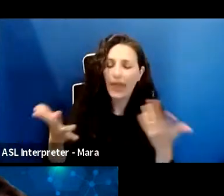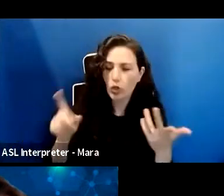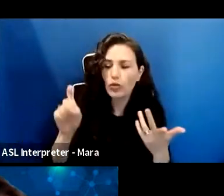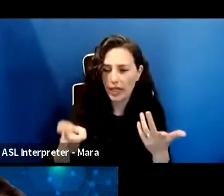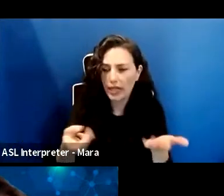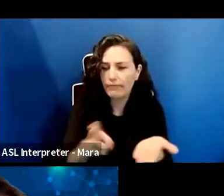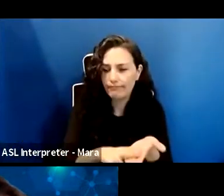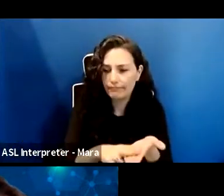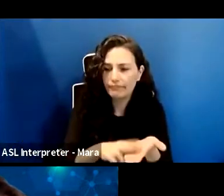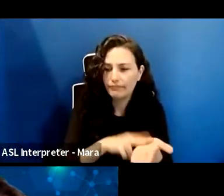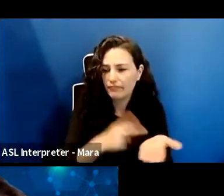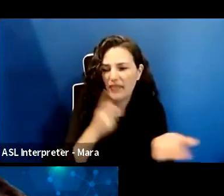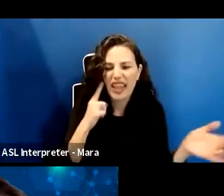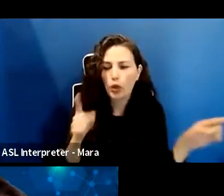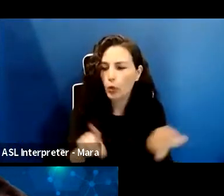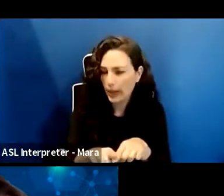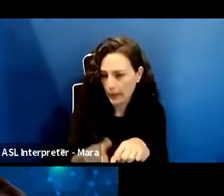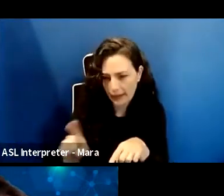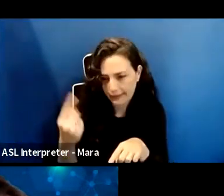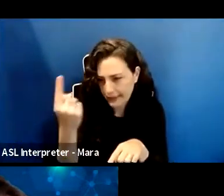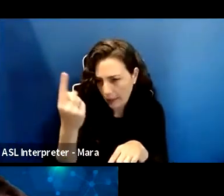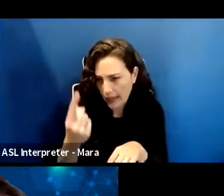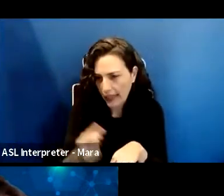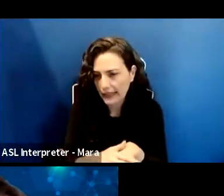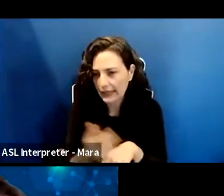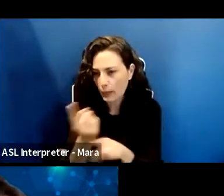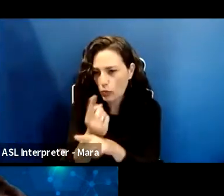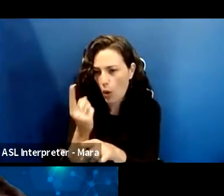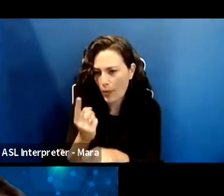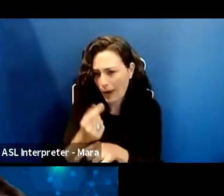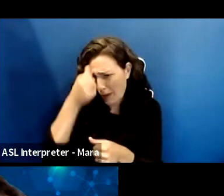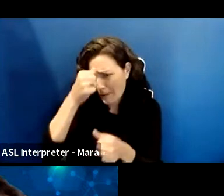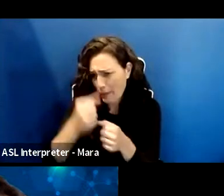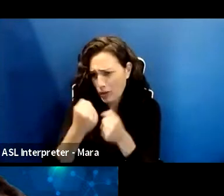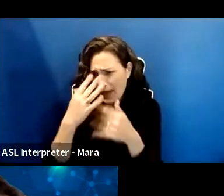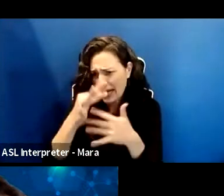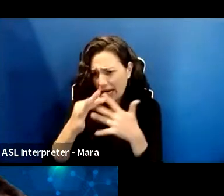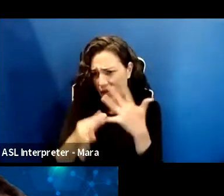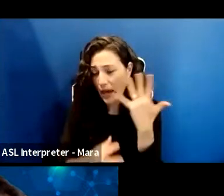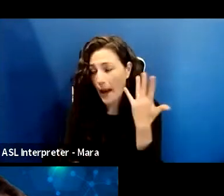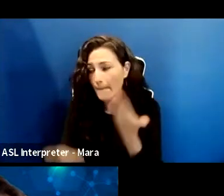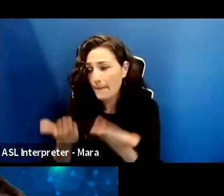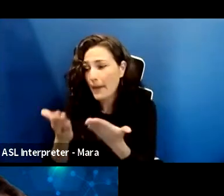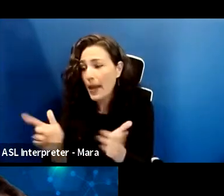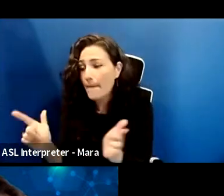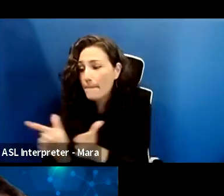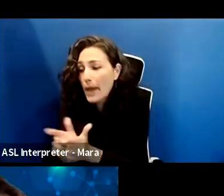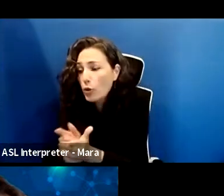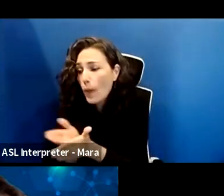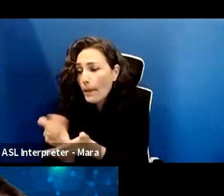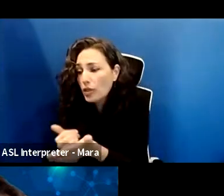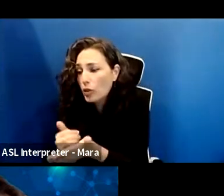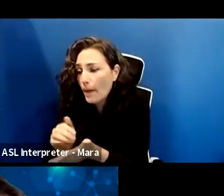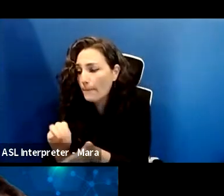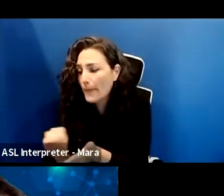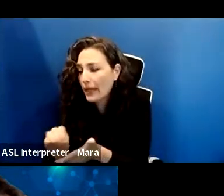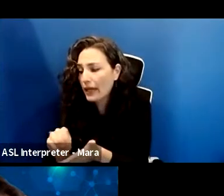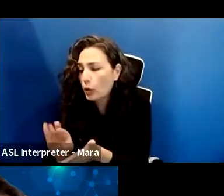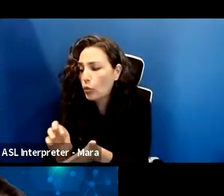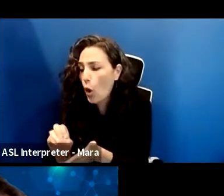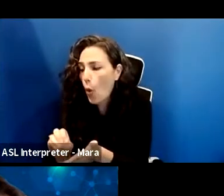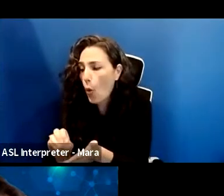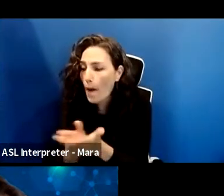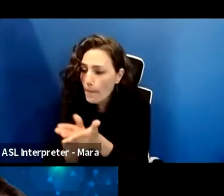of options, and like Stephanie mentioned, something like the micro budget agreement can be done instantly. So you can